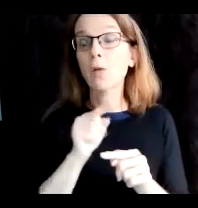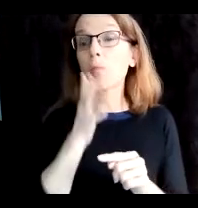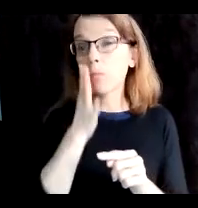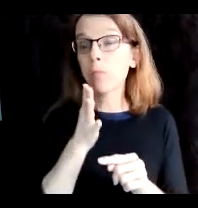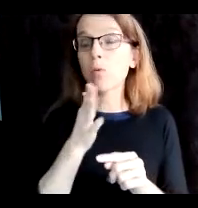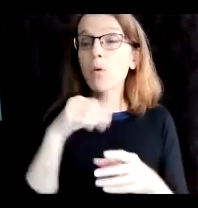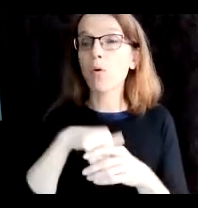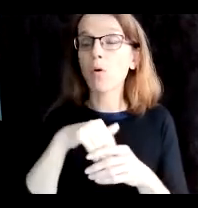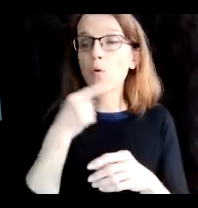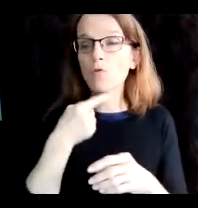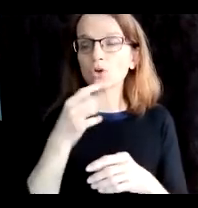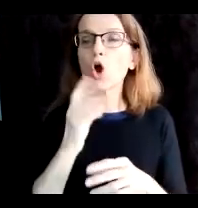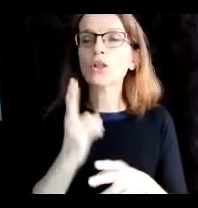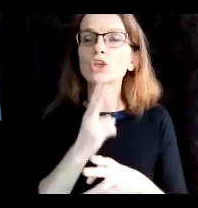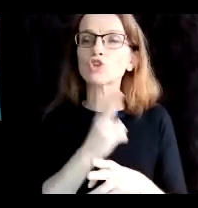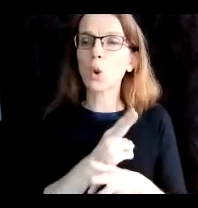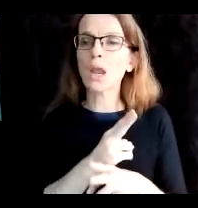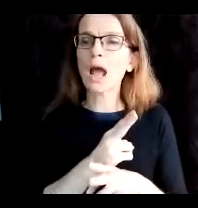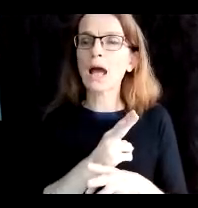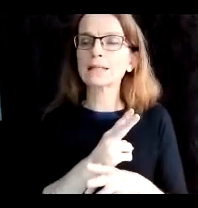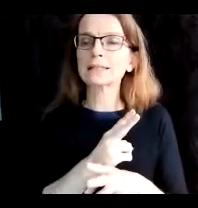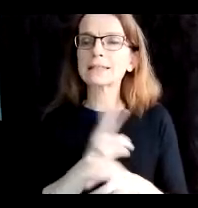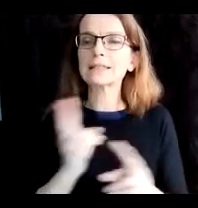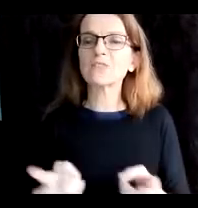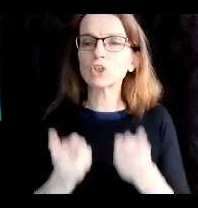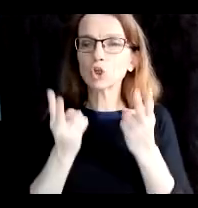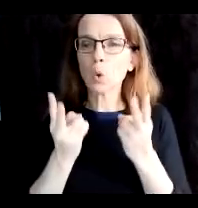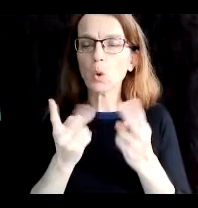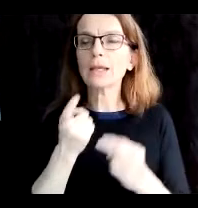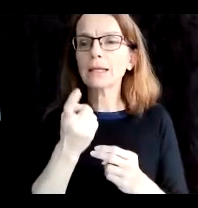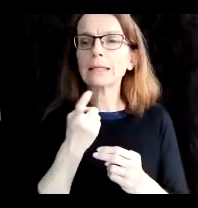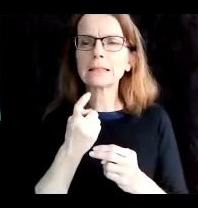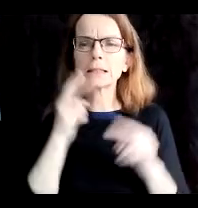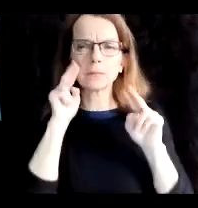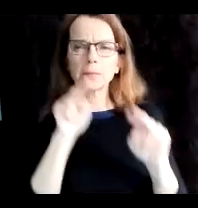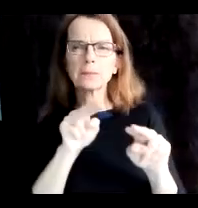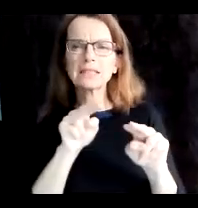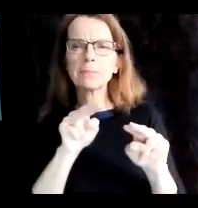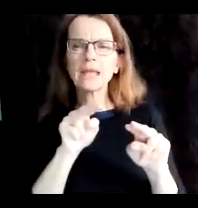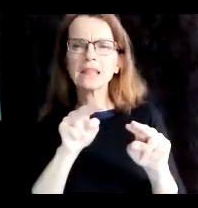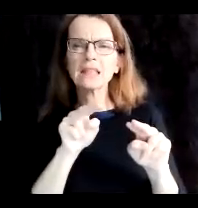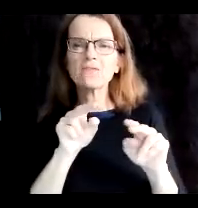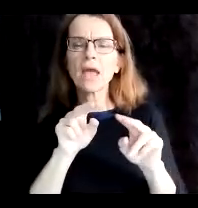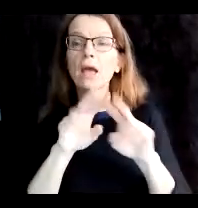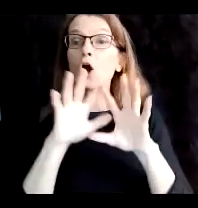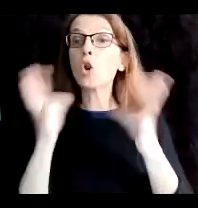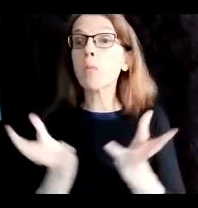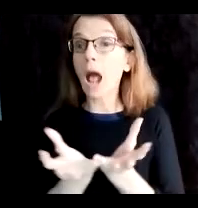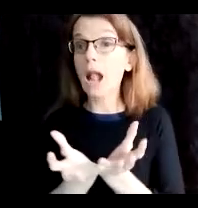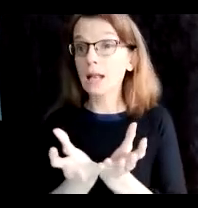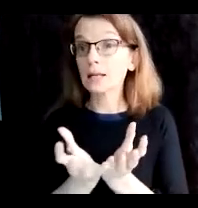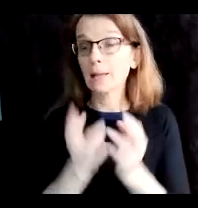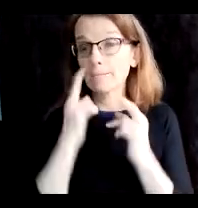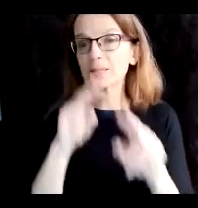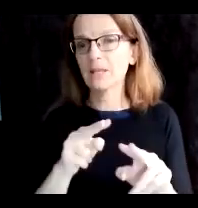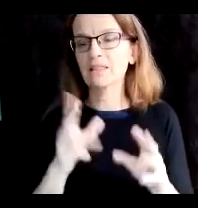perspective. But when I say global, it means the perspective that influences us at the same time, and that will be also the main message of